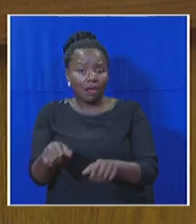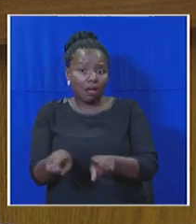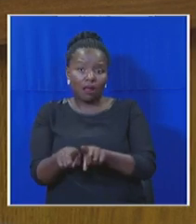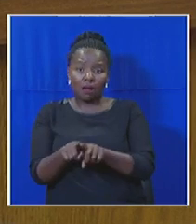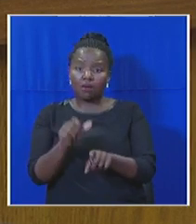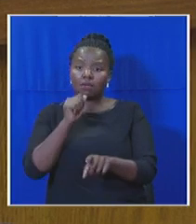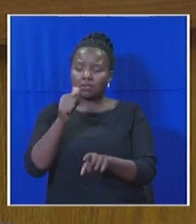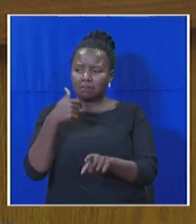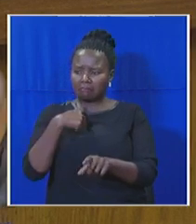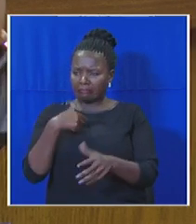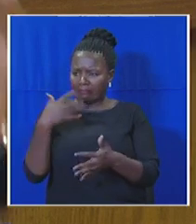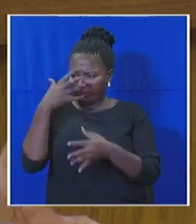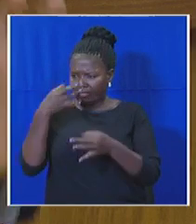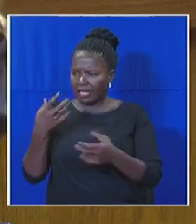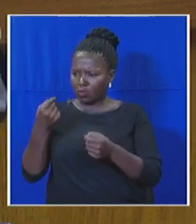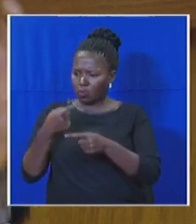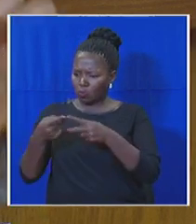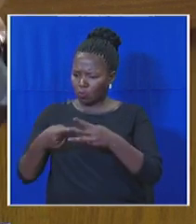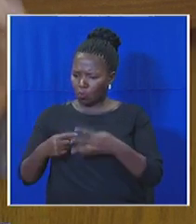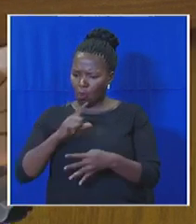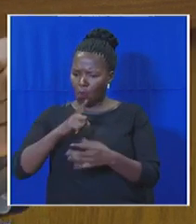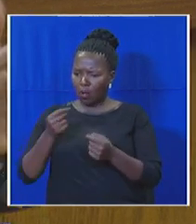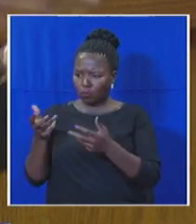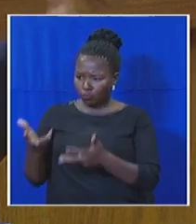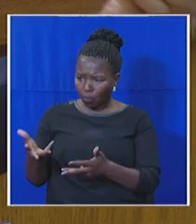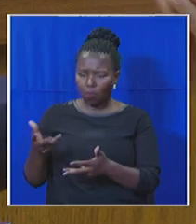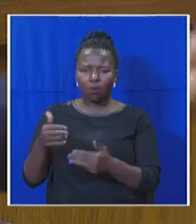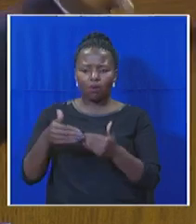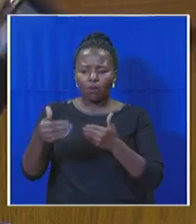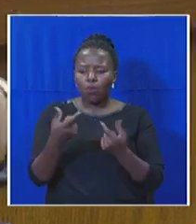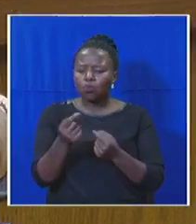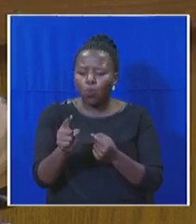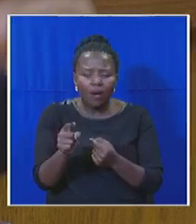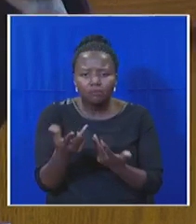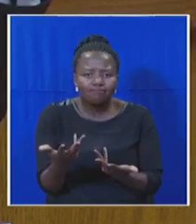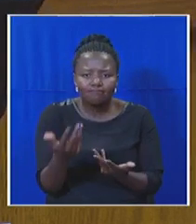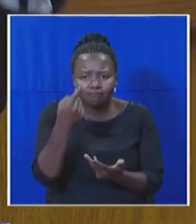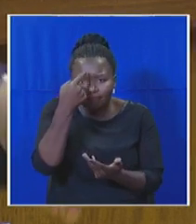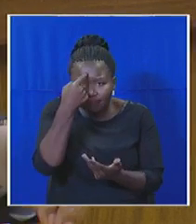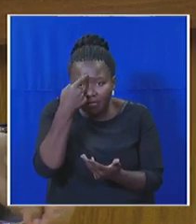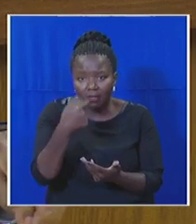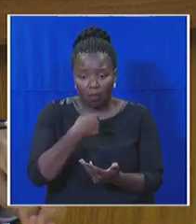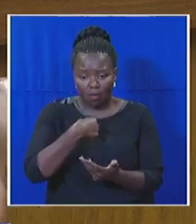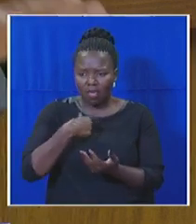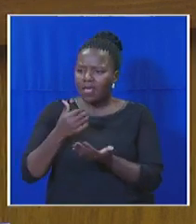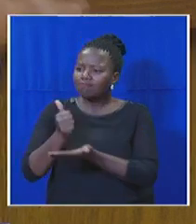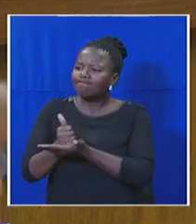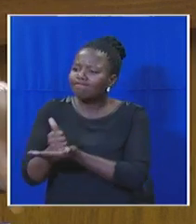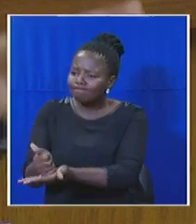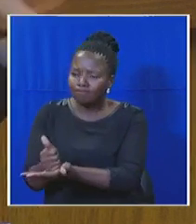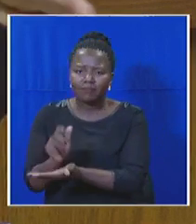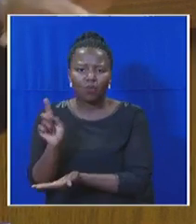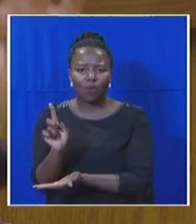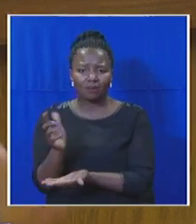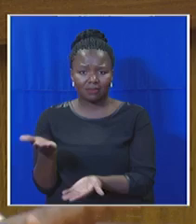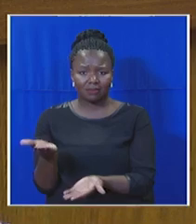take particular positions, and what is it that they think should be done, and what help can we give to ensure